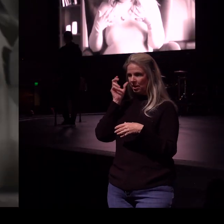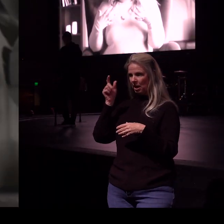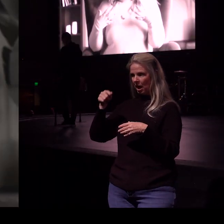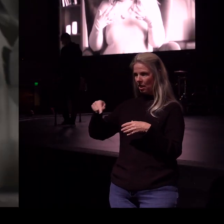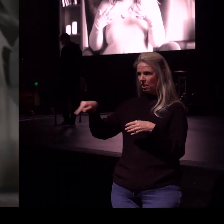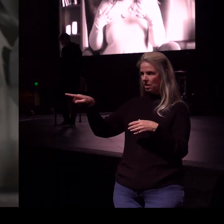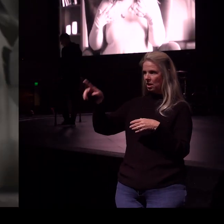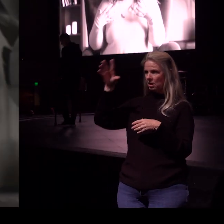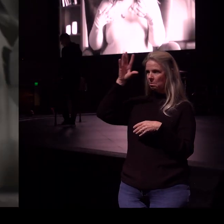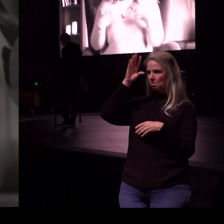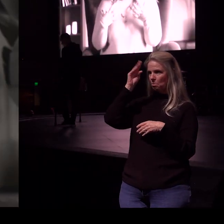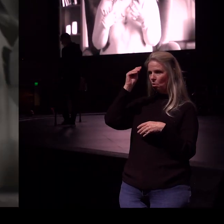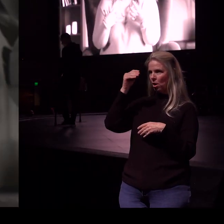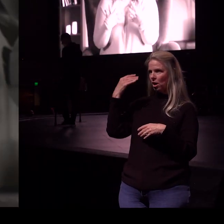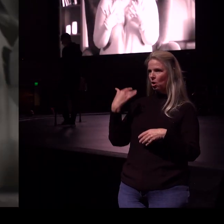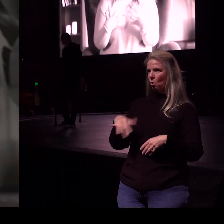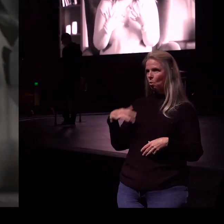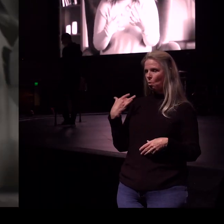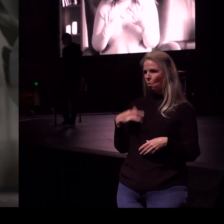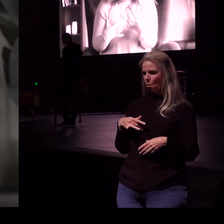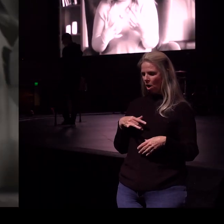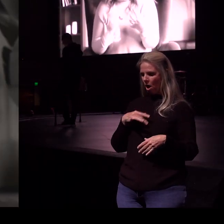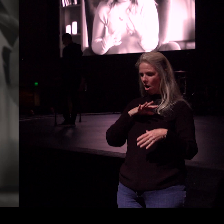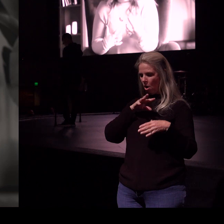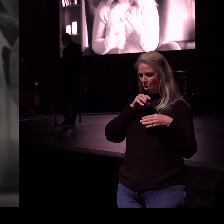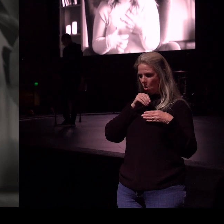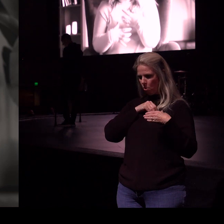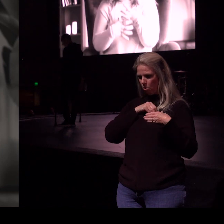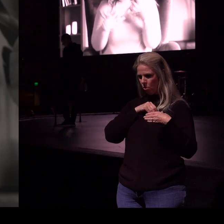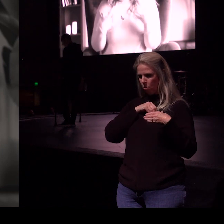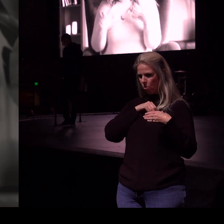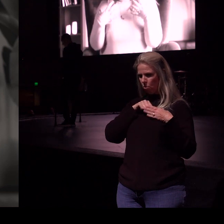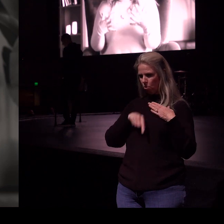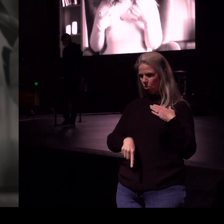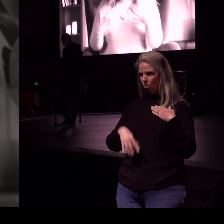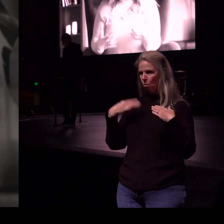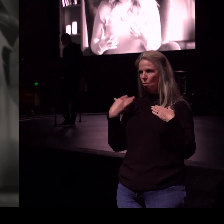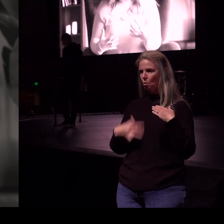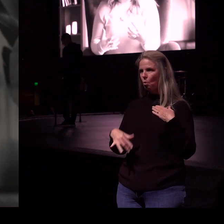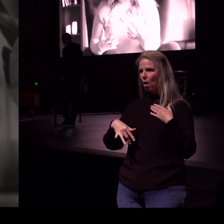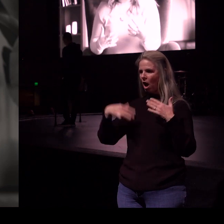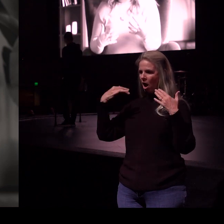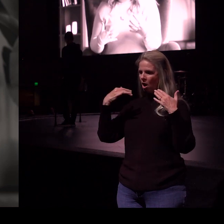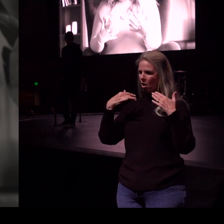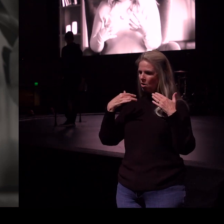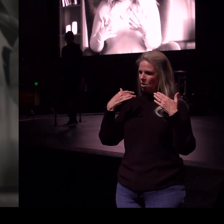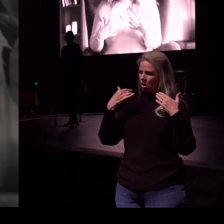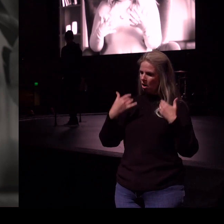just to the core of themselves, every ounce of their body